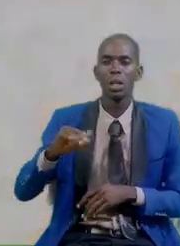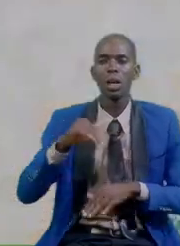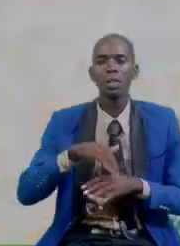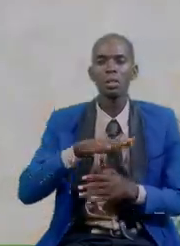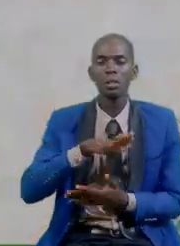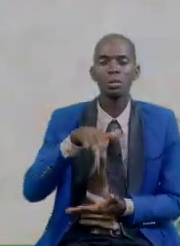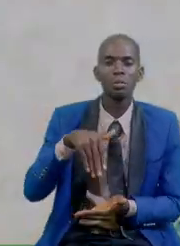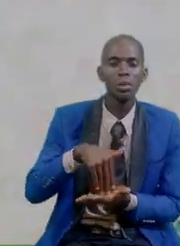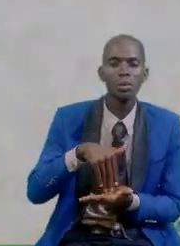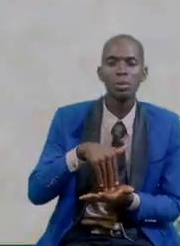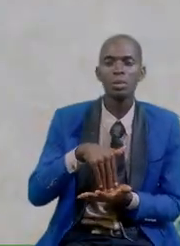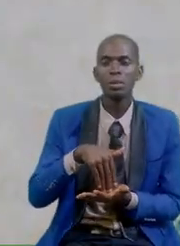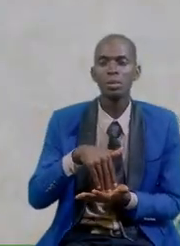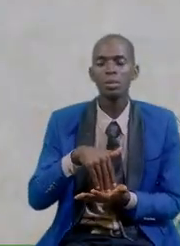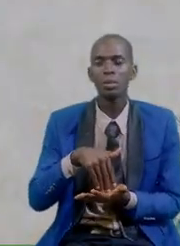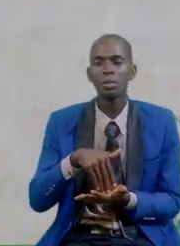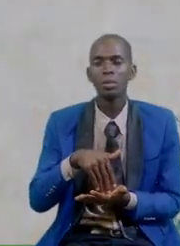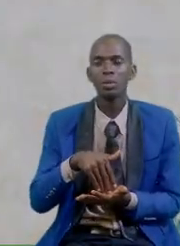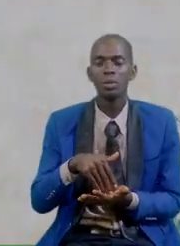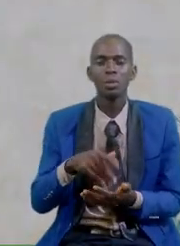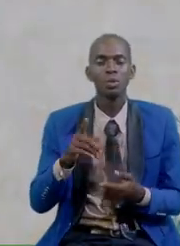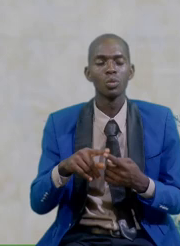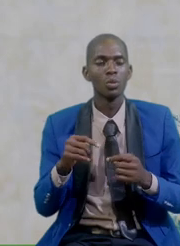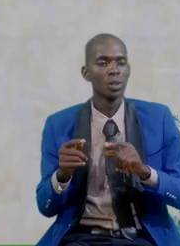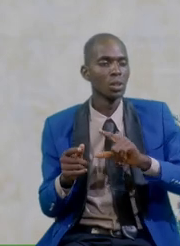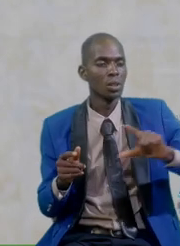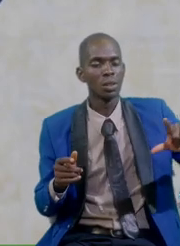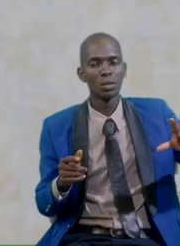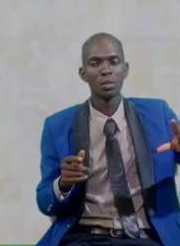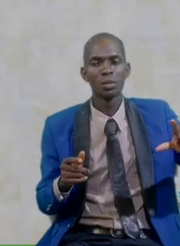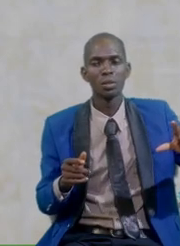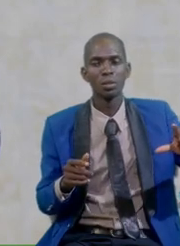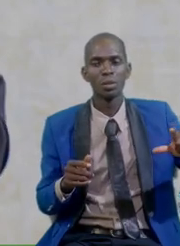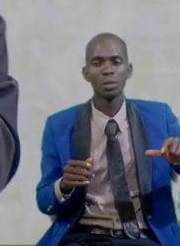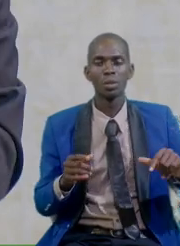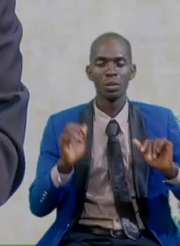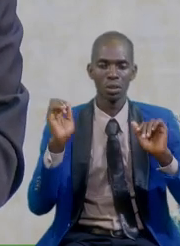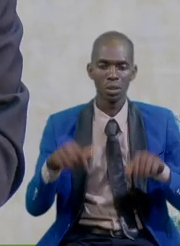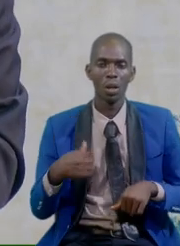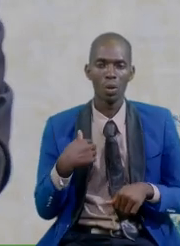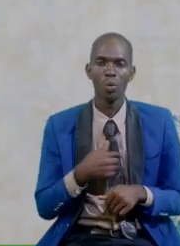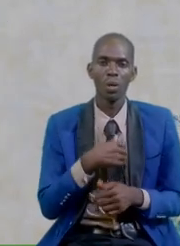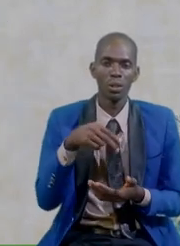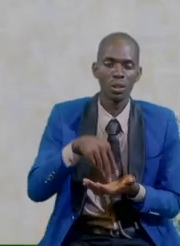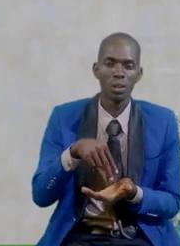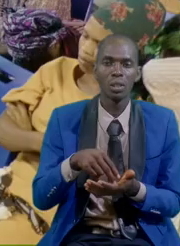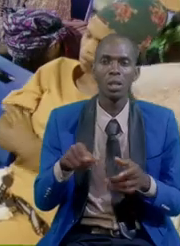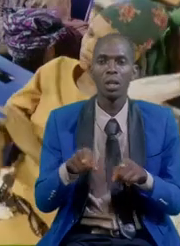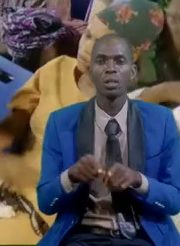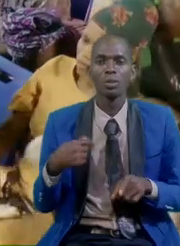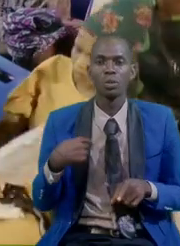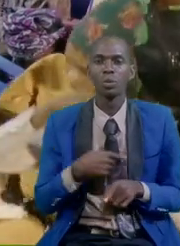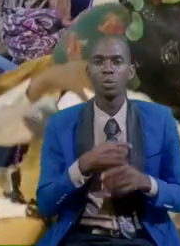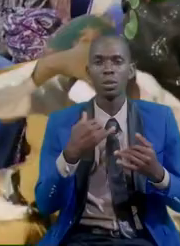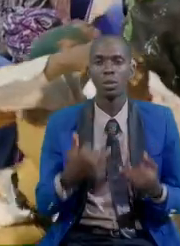you true? All right, to my left, are you true? Okay, God bless you. Can we rise as we now call on our Father